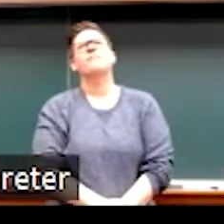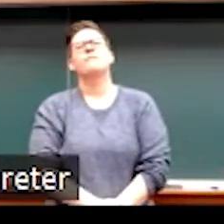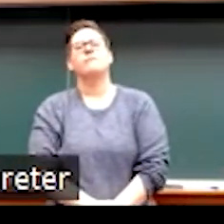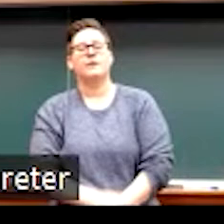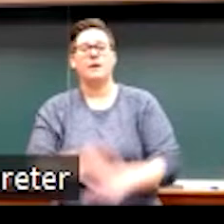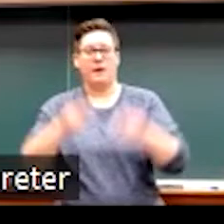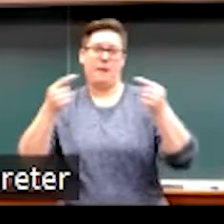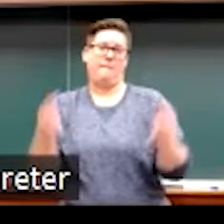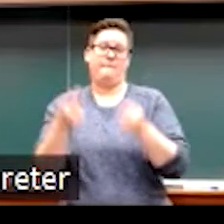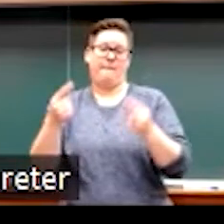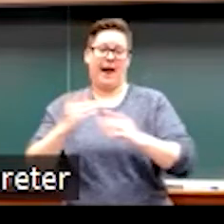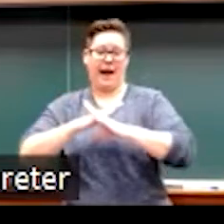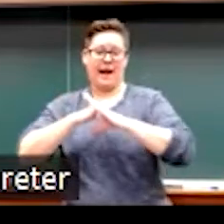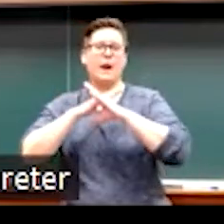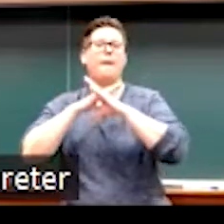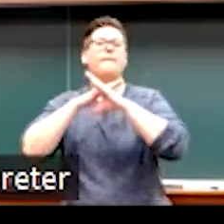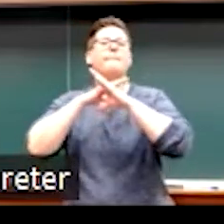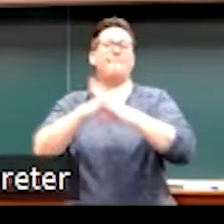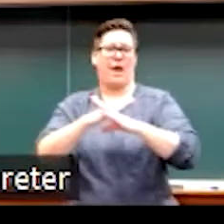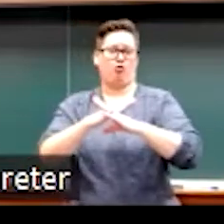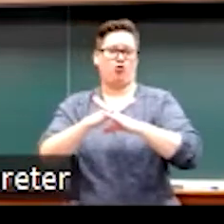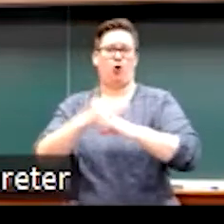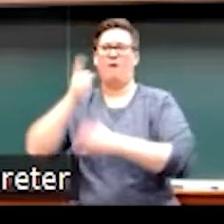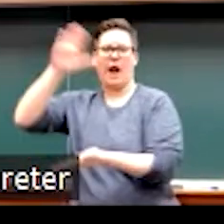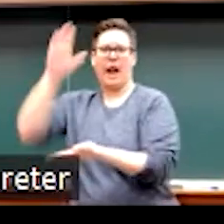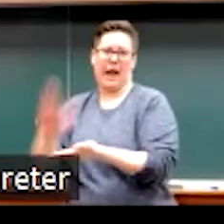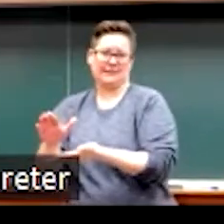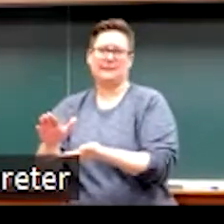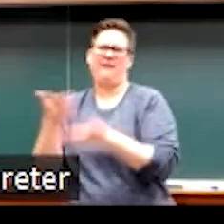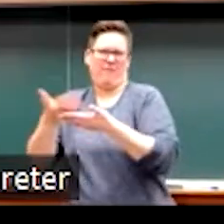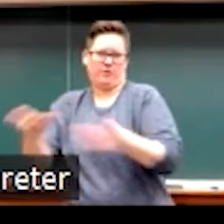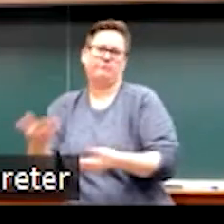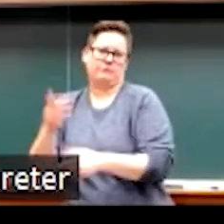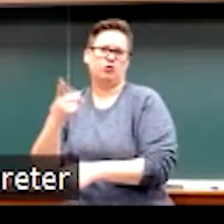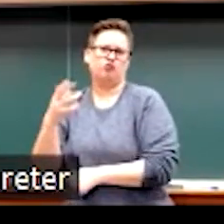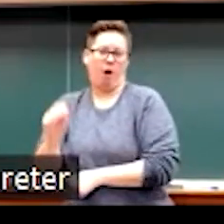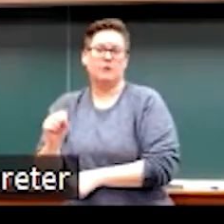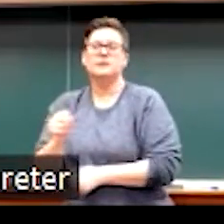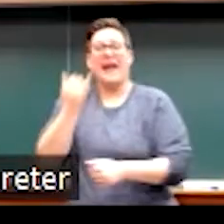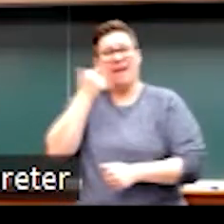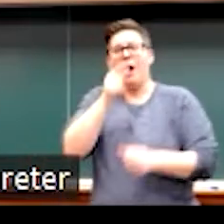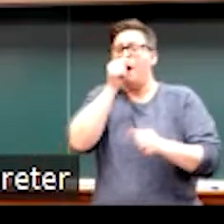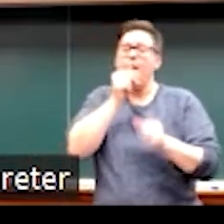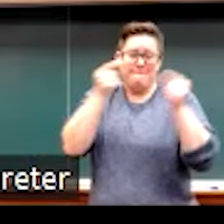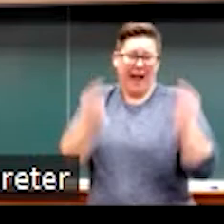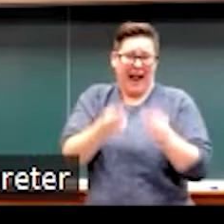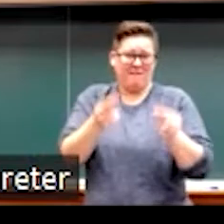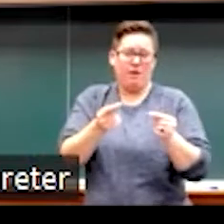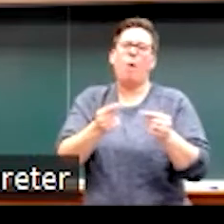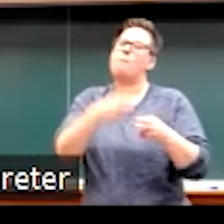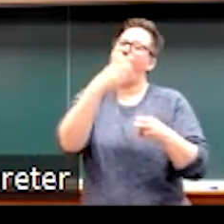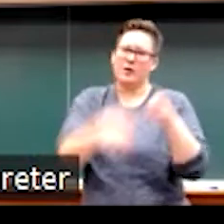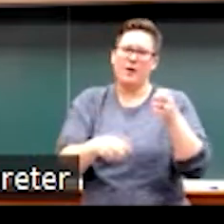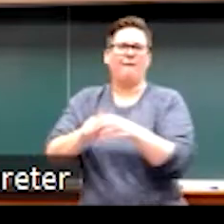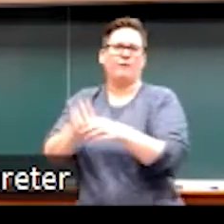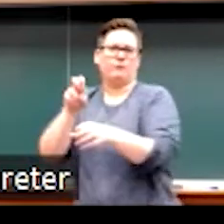Pain is a barrier to reduction in abstinence. So there is evidence that people with painful conditions have a harder time